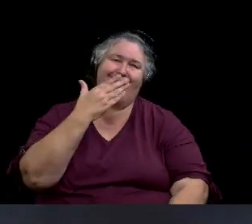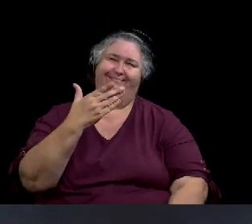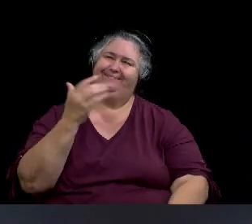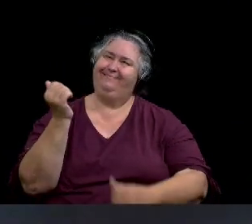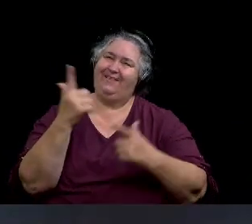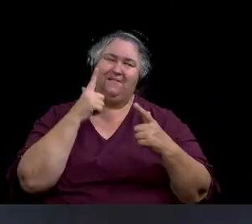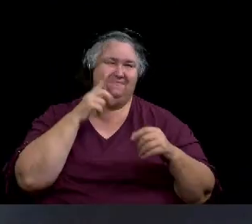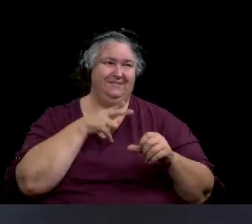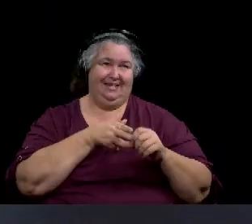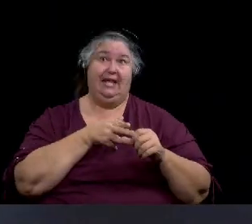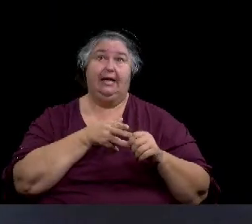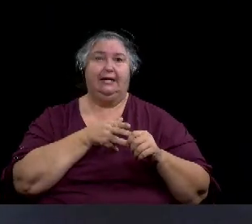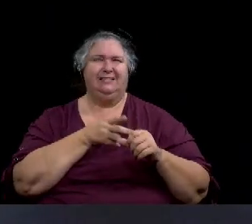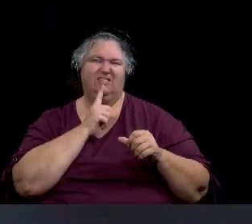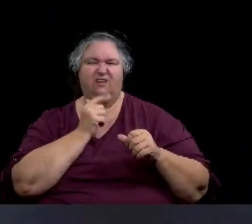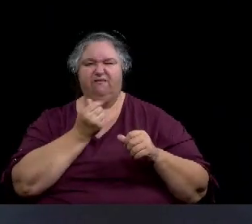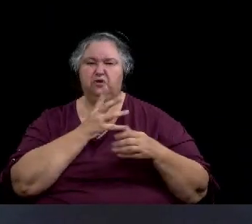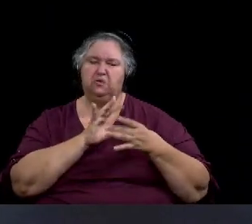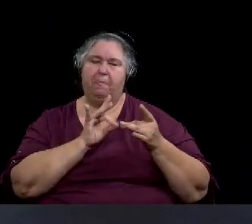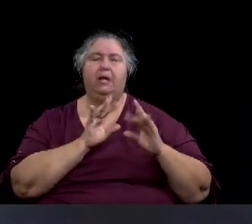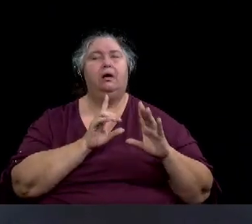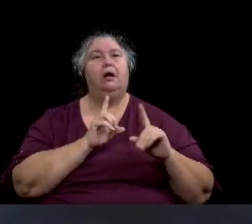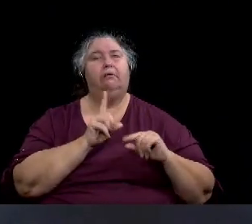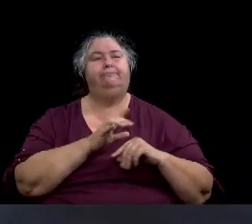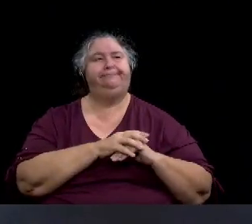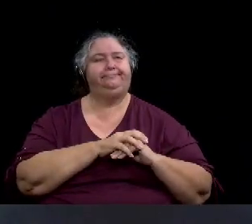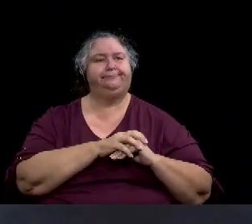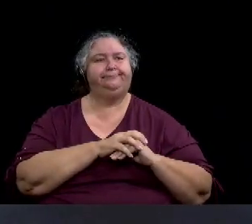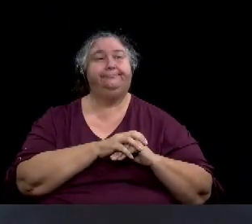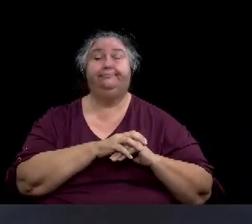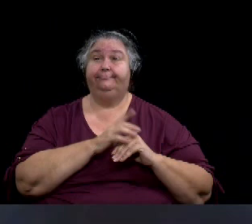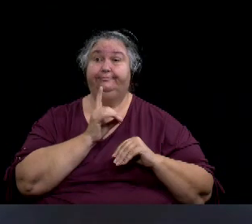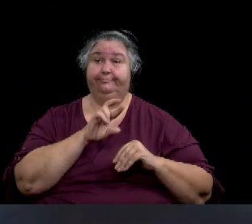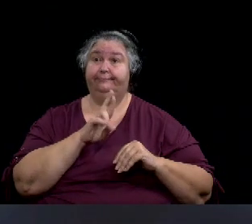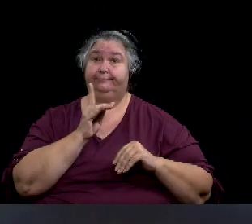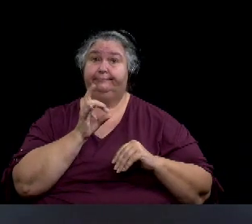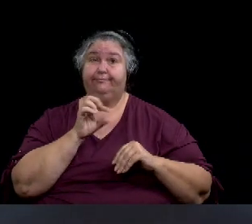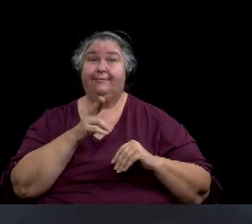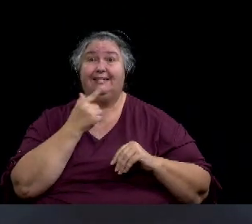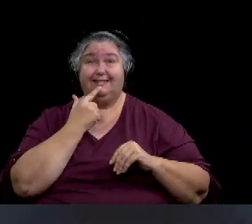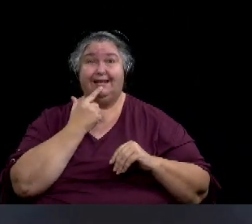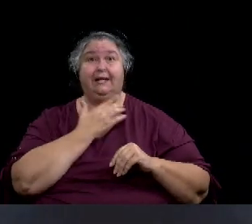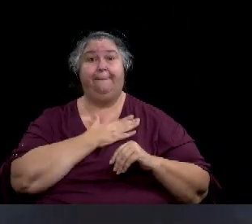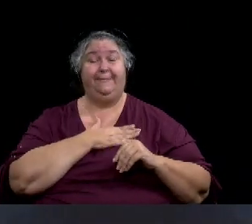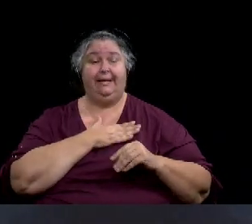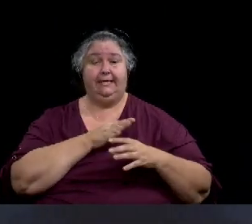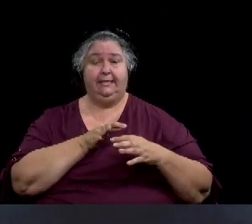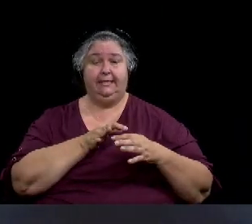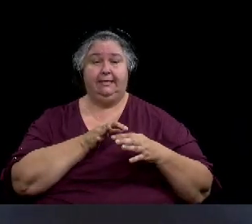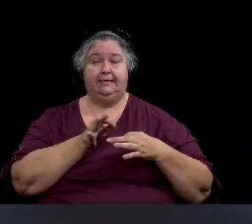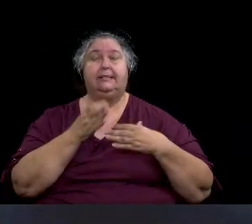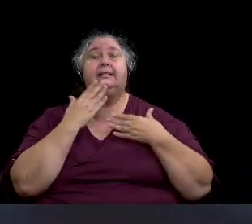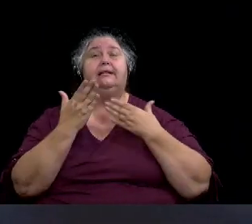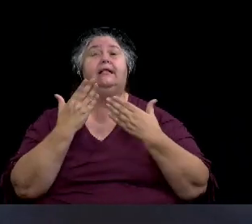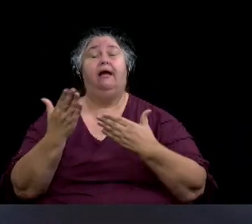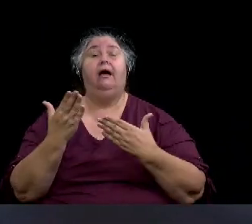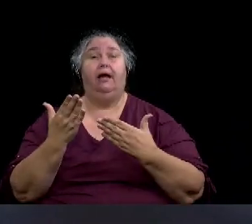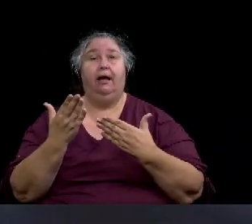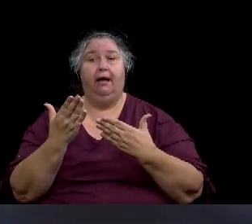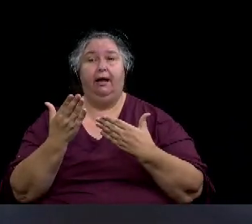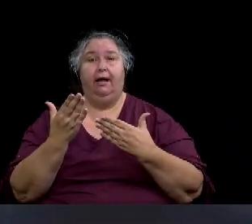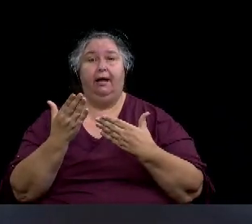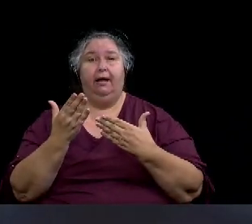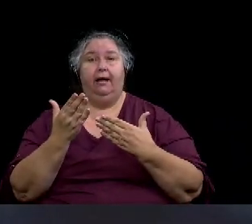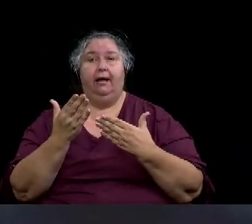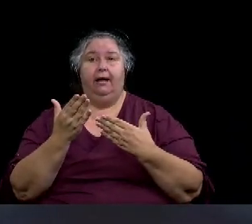participating. I'd like to just make a couple of comments. One thing Dr. Becker said is please extend our gratitude as